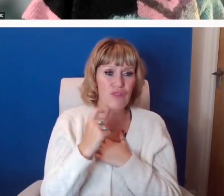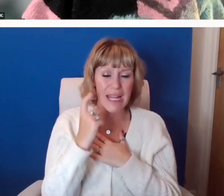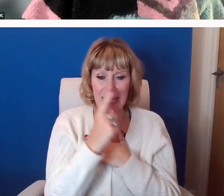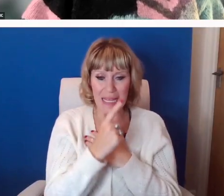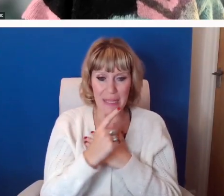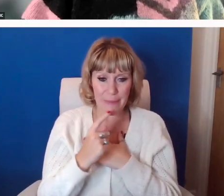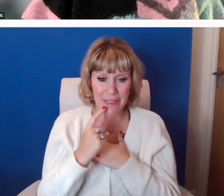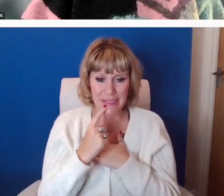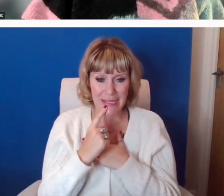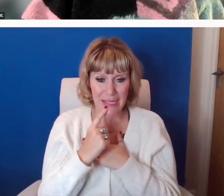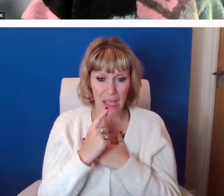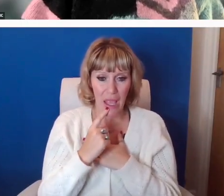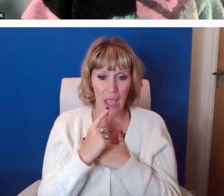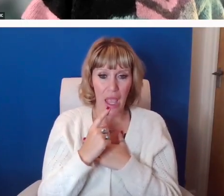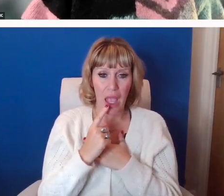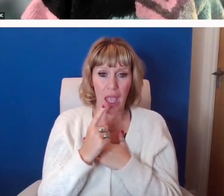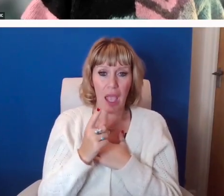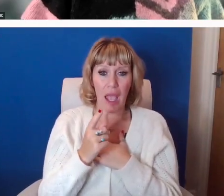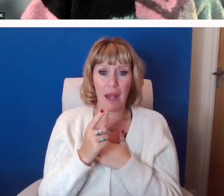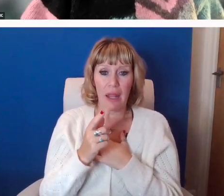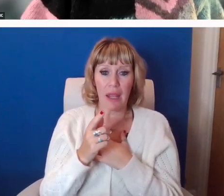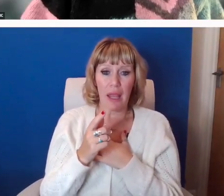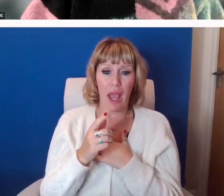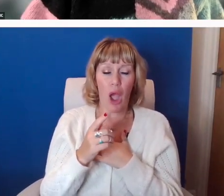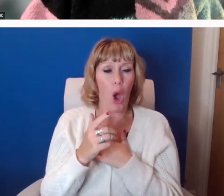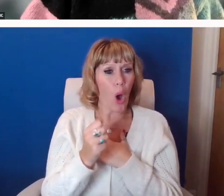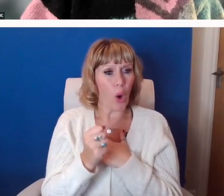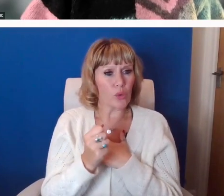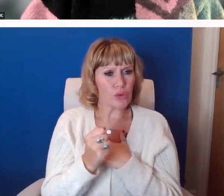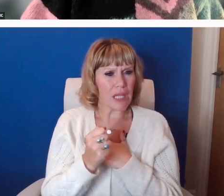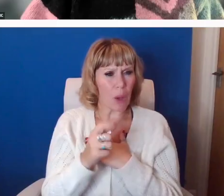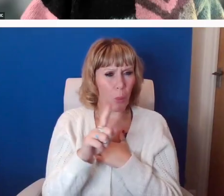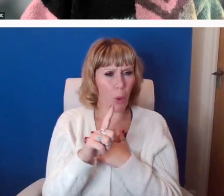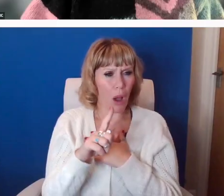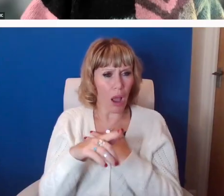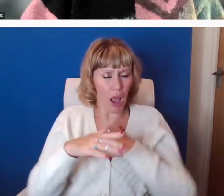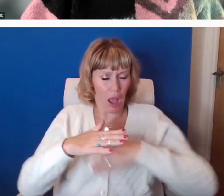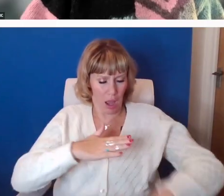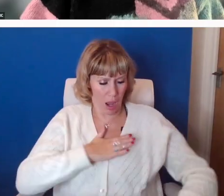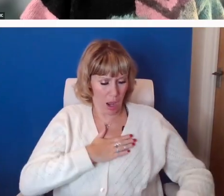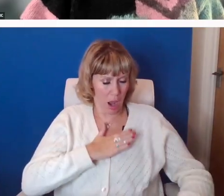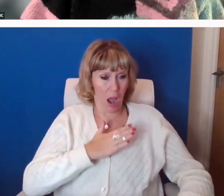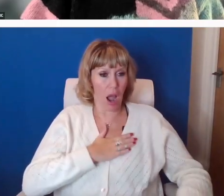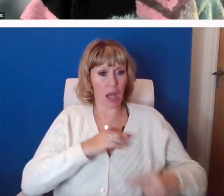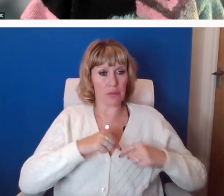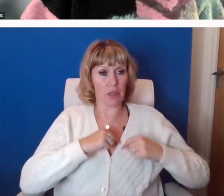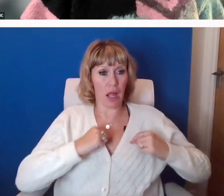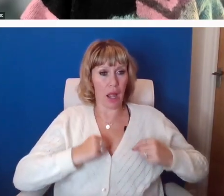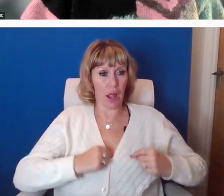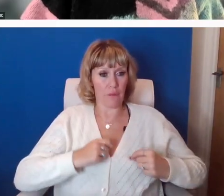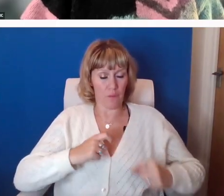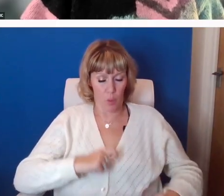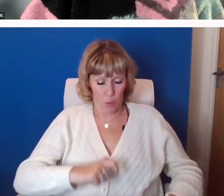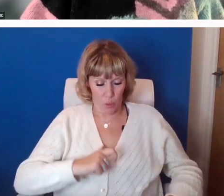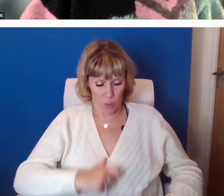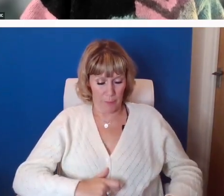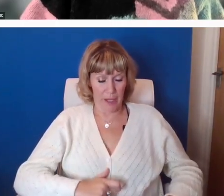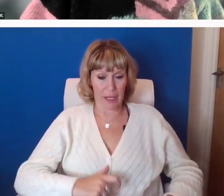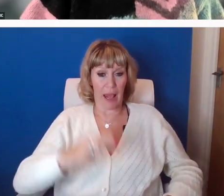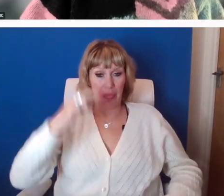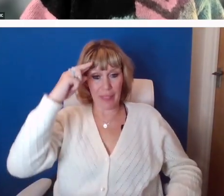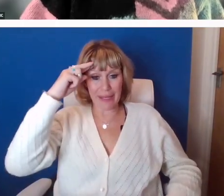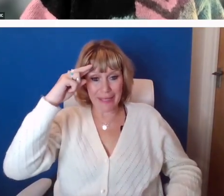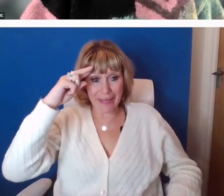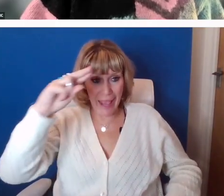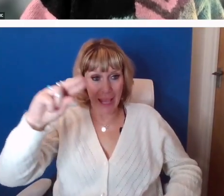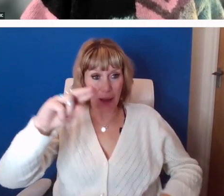in barbed wire, holding a red human heart in her hands outstretched in front of her. And it's called Broken Heart